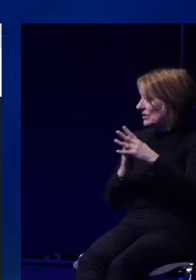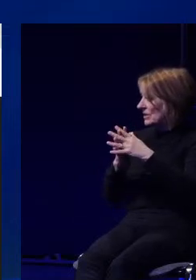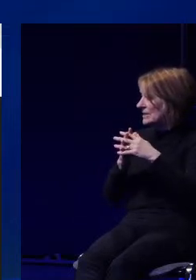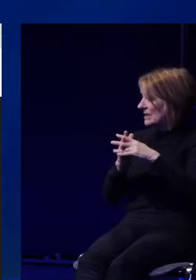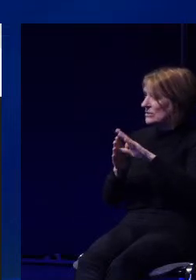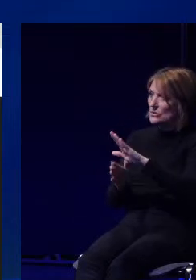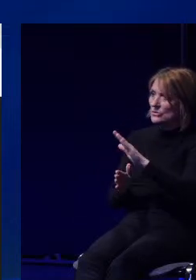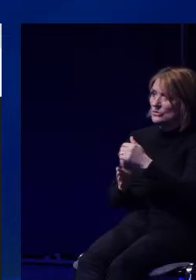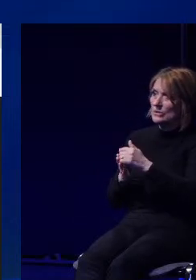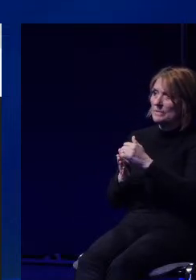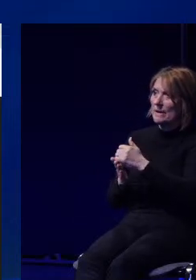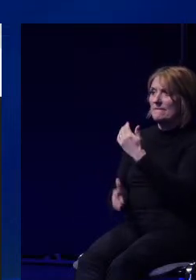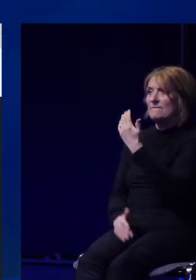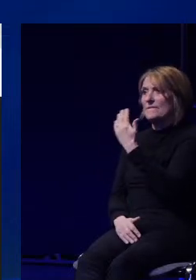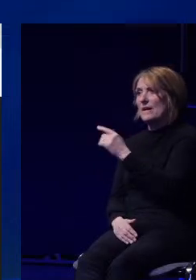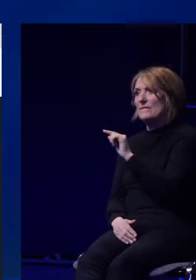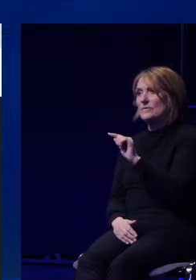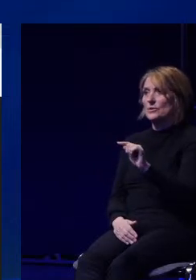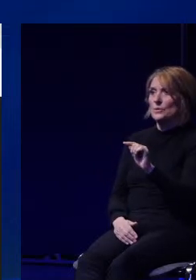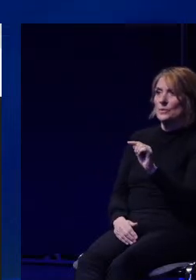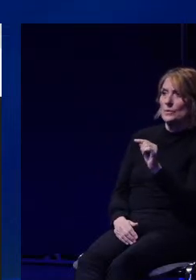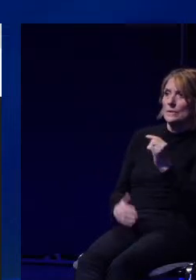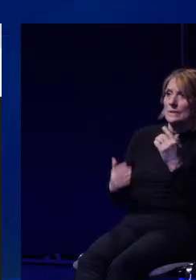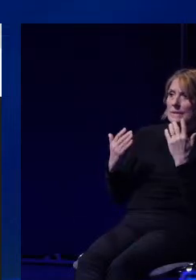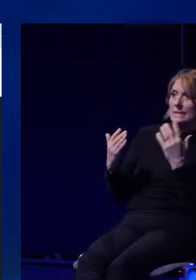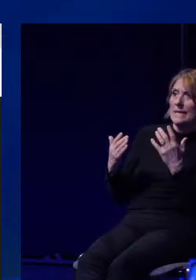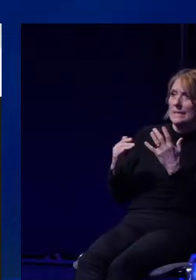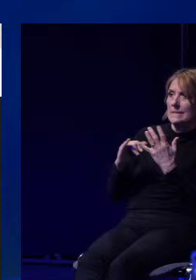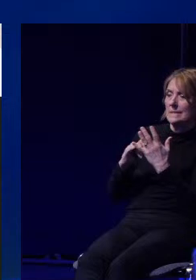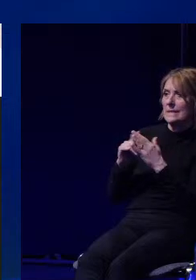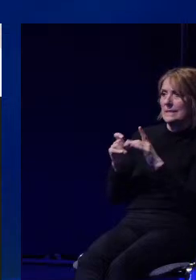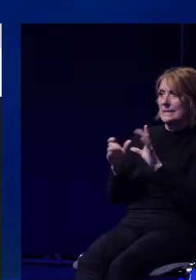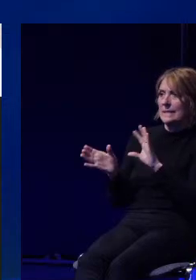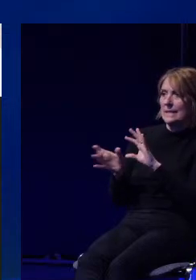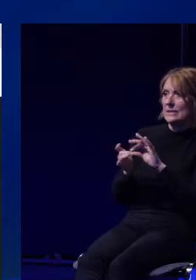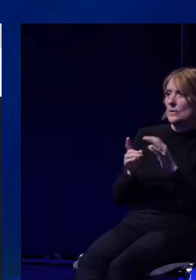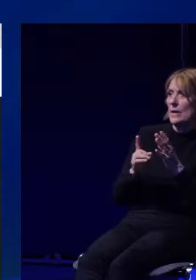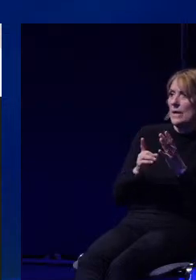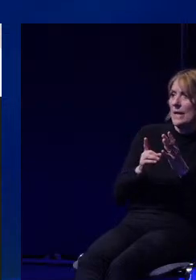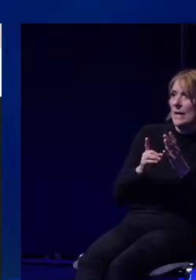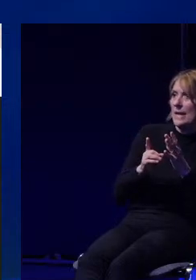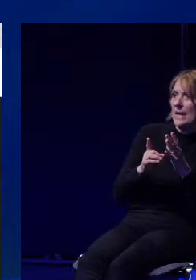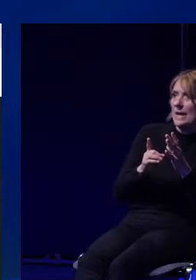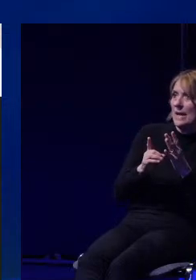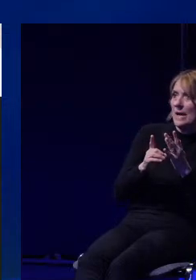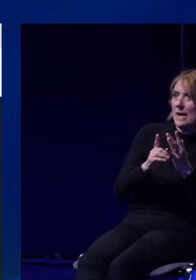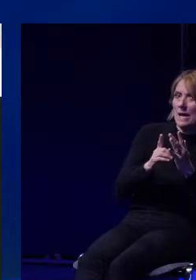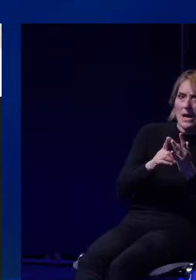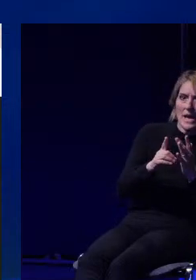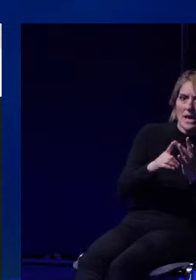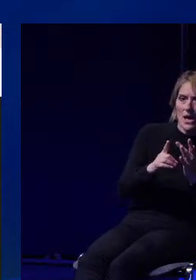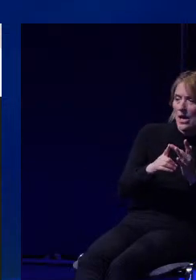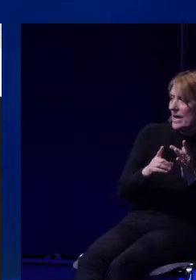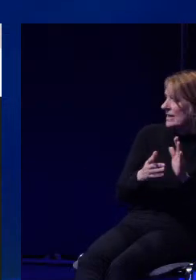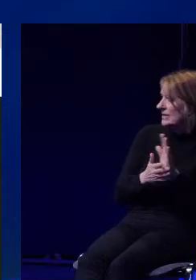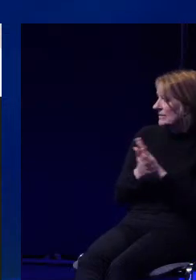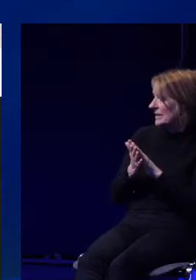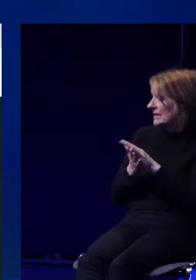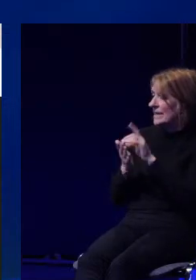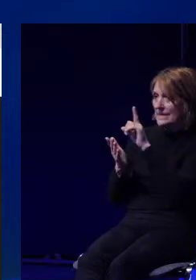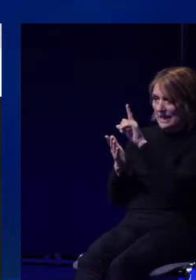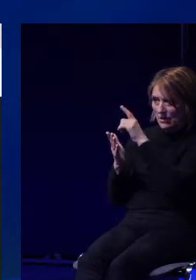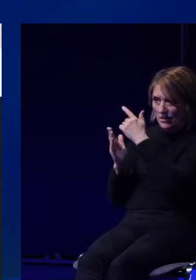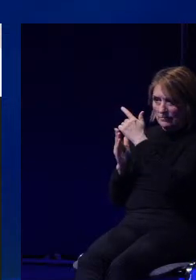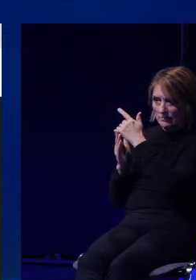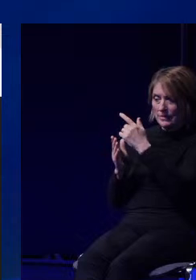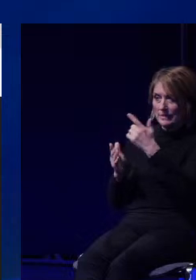to 10 seconds. So you see here that it's connecting to our AI. And really, just what happens is that this single camera feed is being sent across the pond